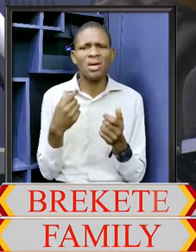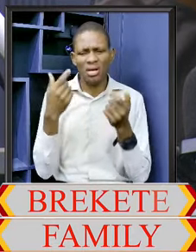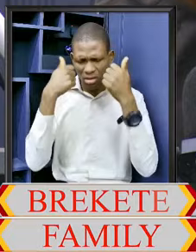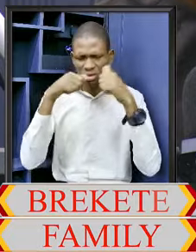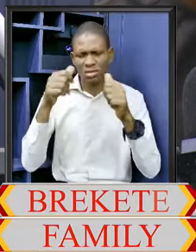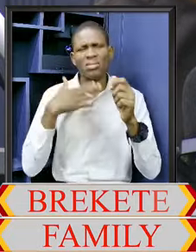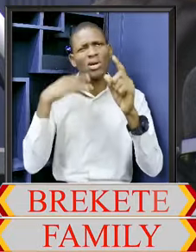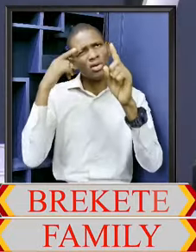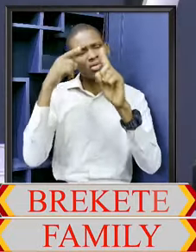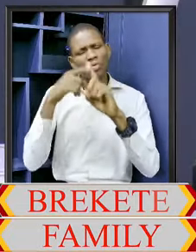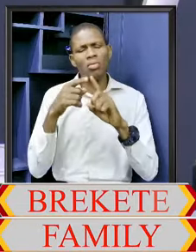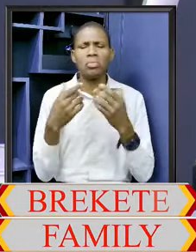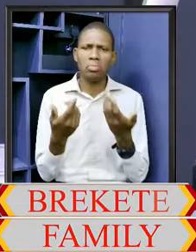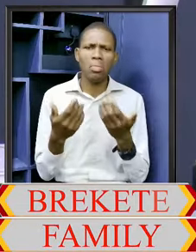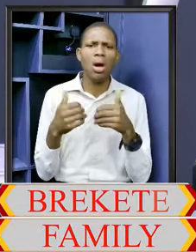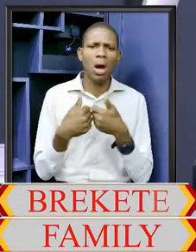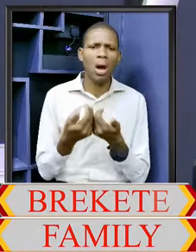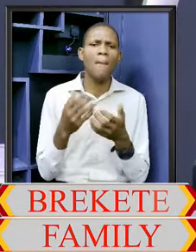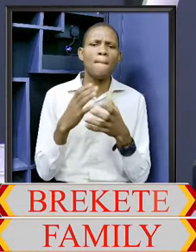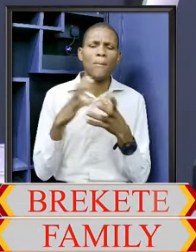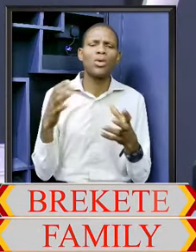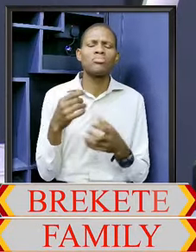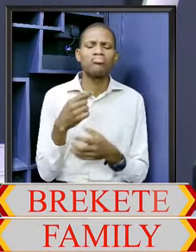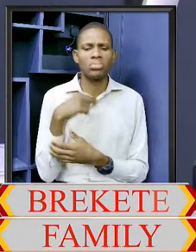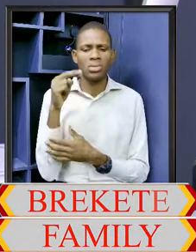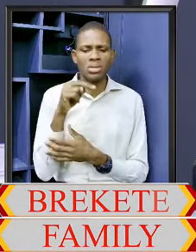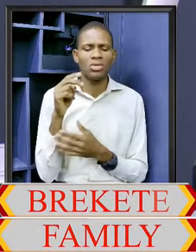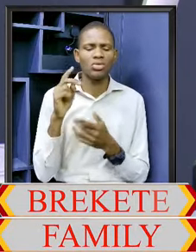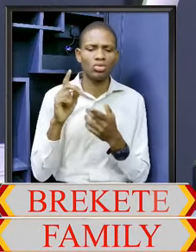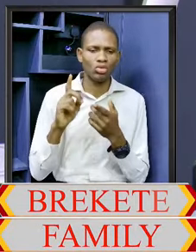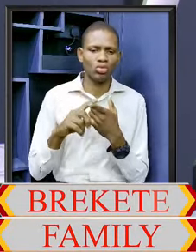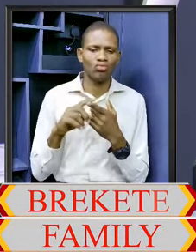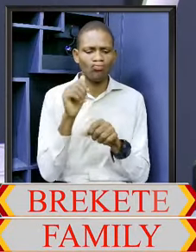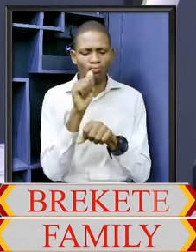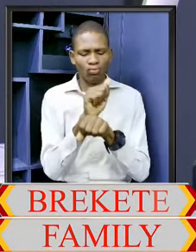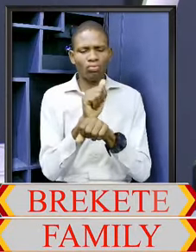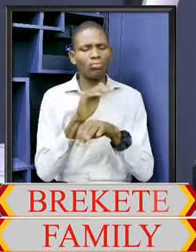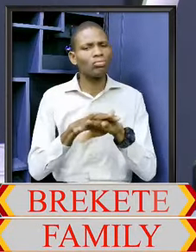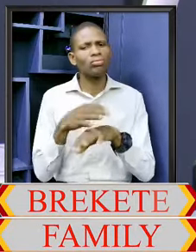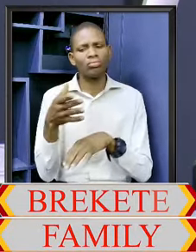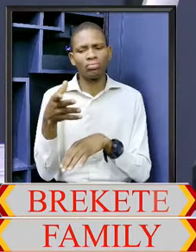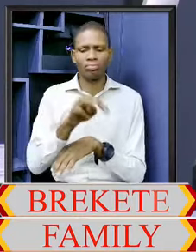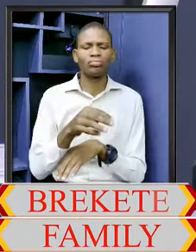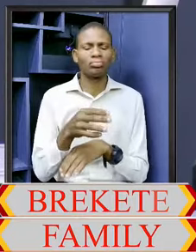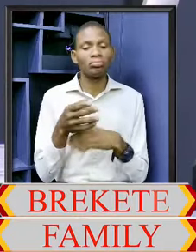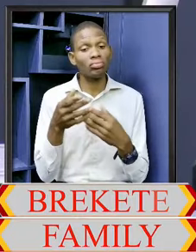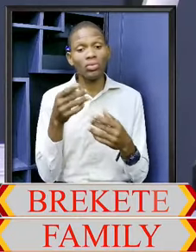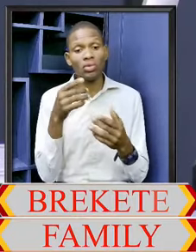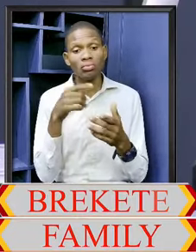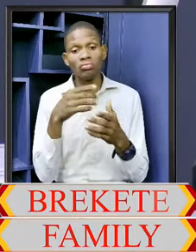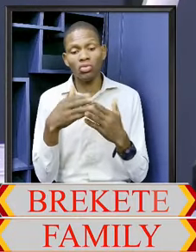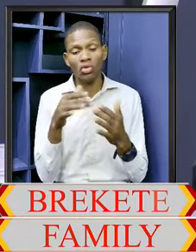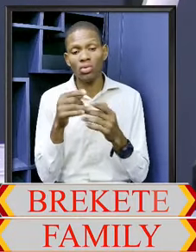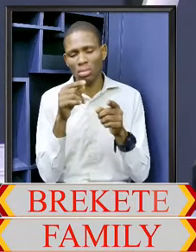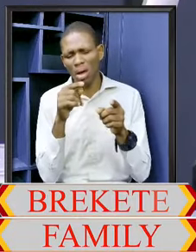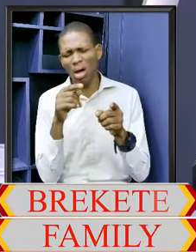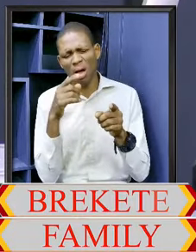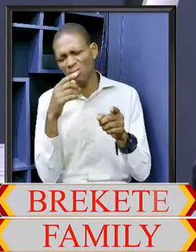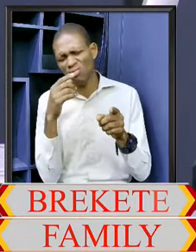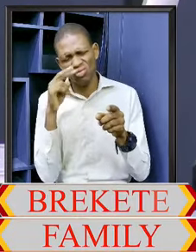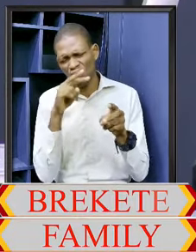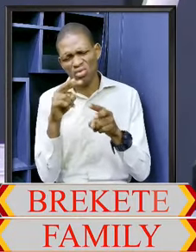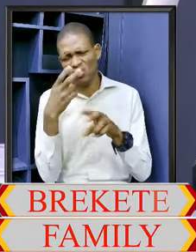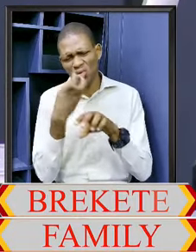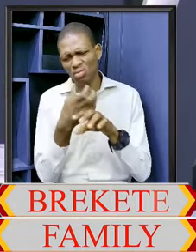goal? How much do I need to work on them? Even though they look difficult, even though they look